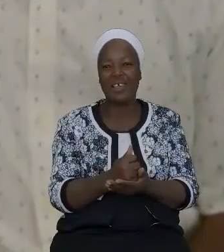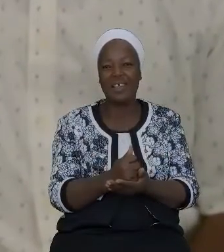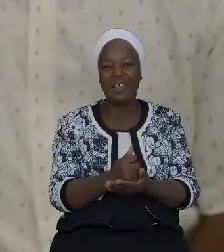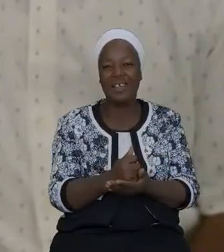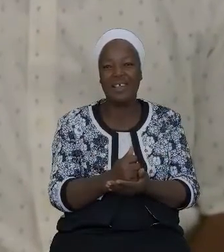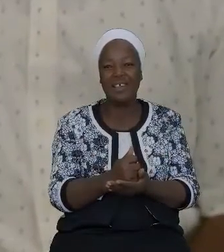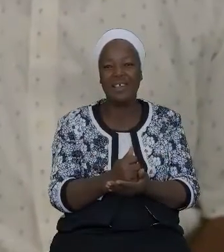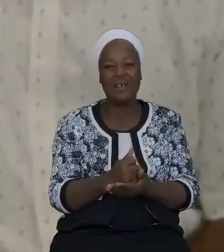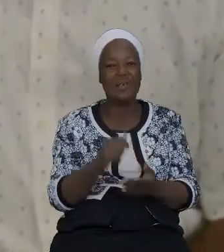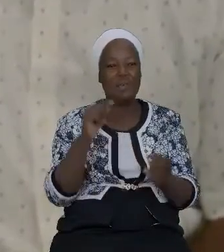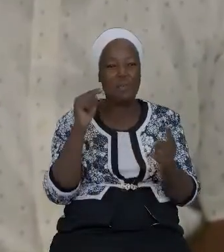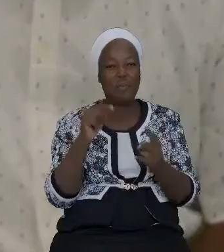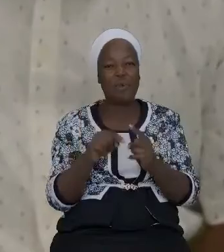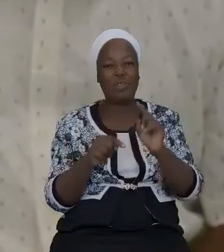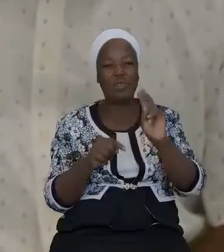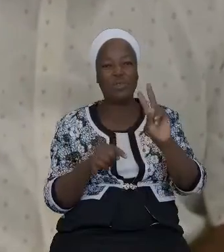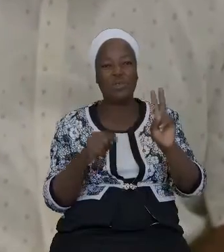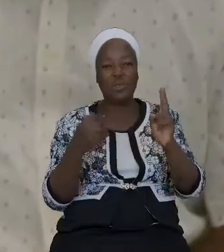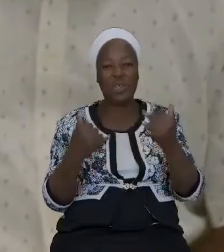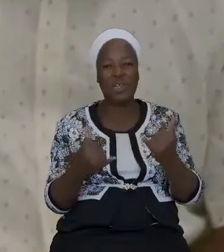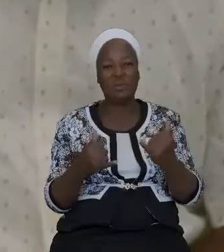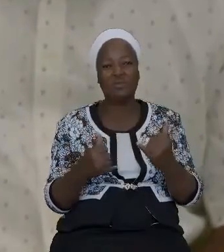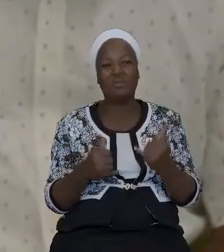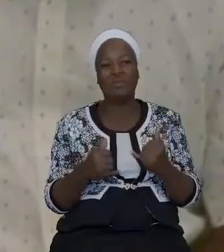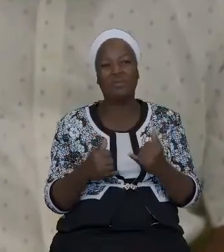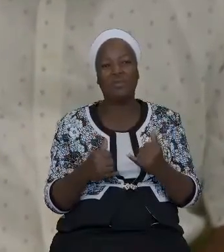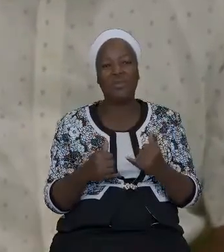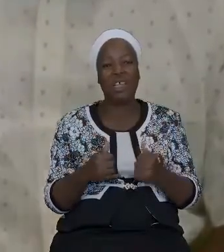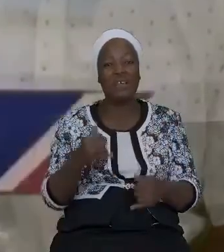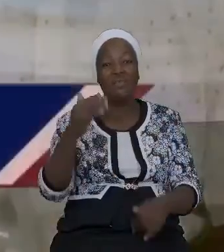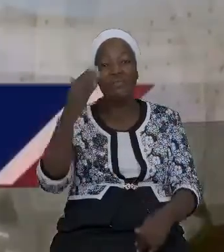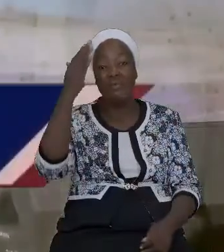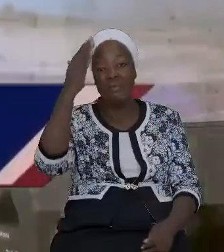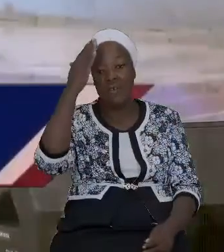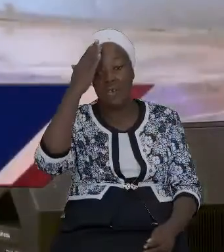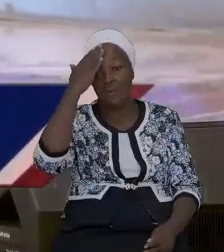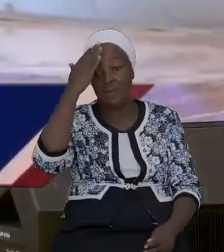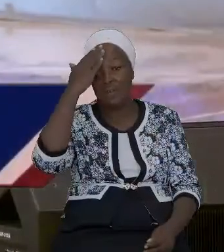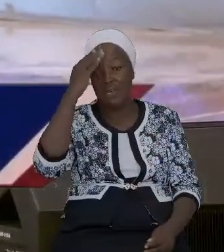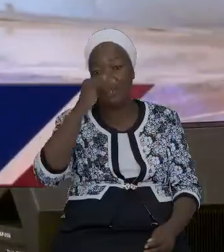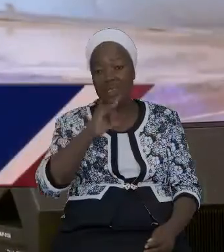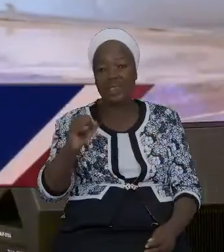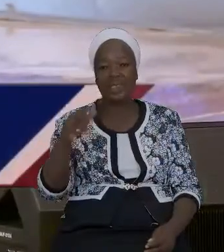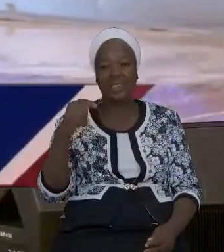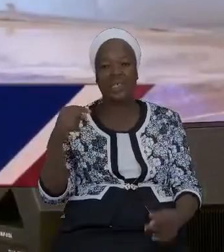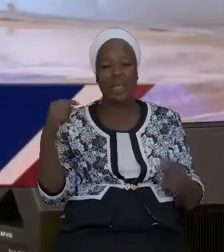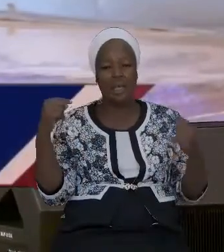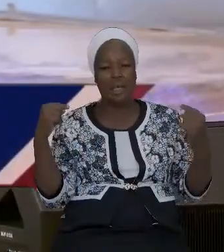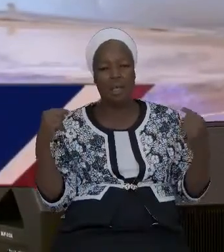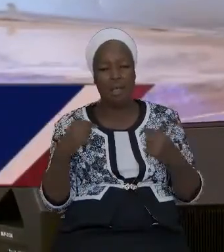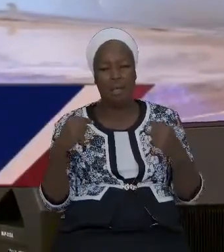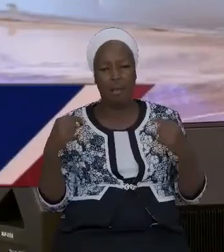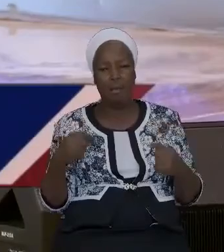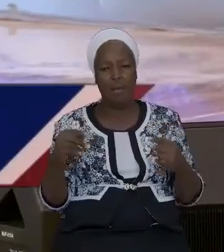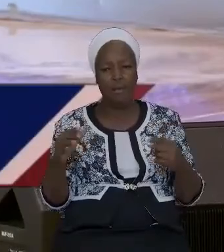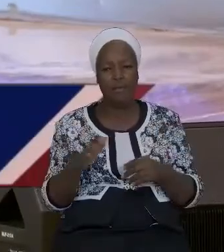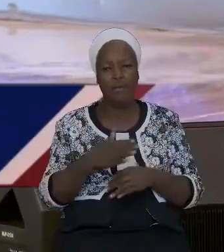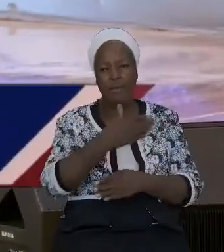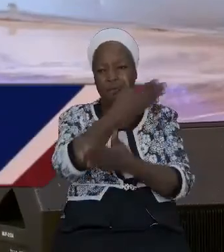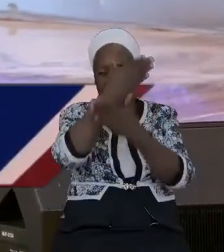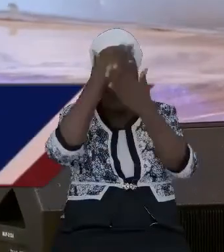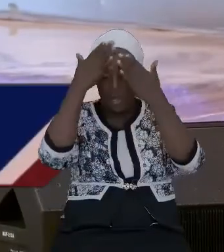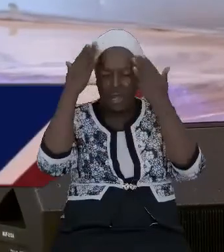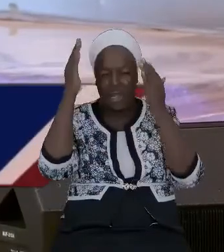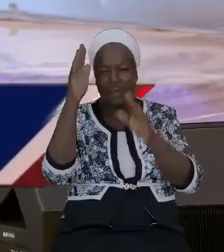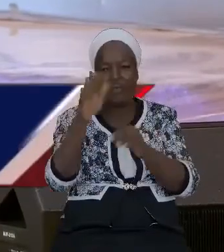point number two now. Point number two, recognizing the painful forgetfulness.